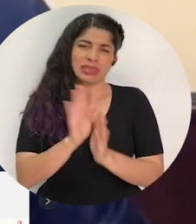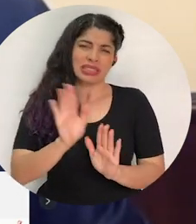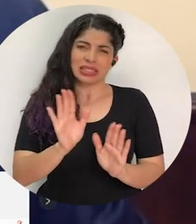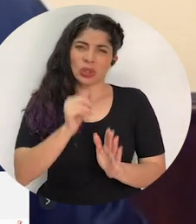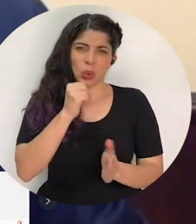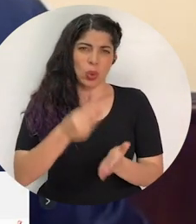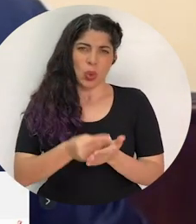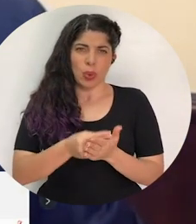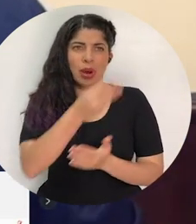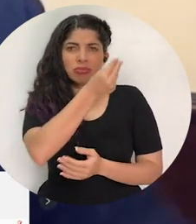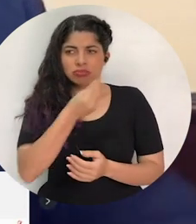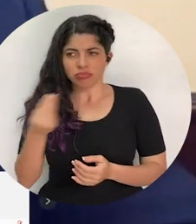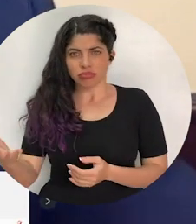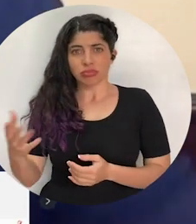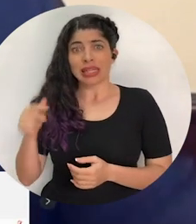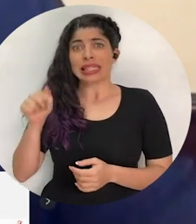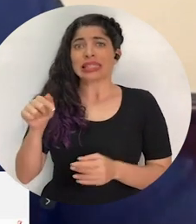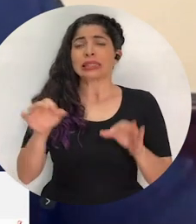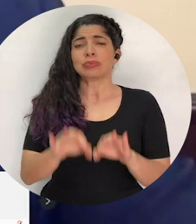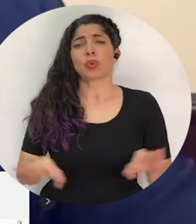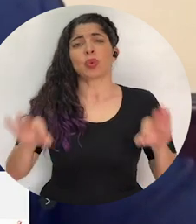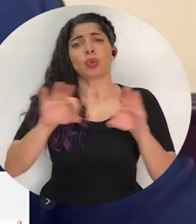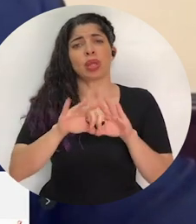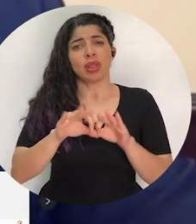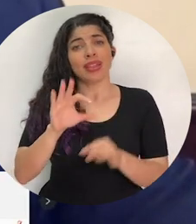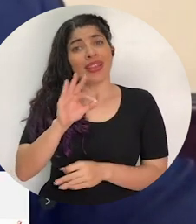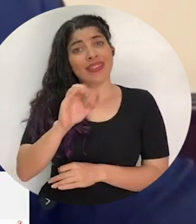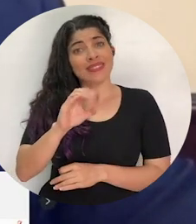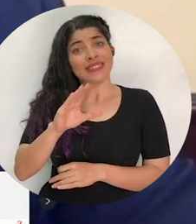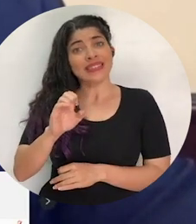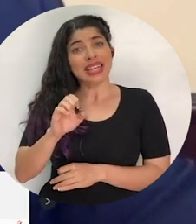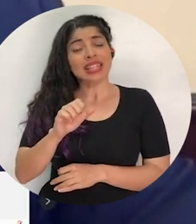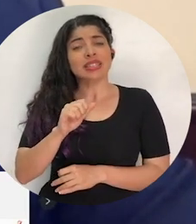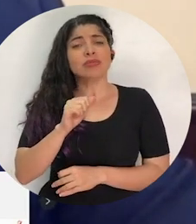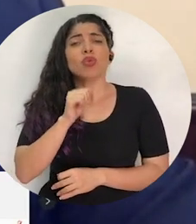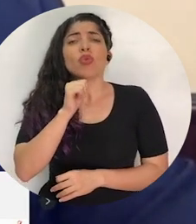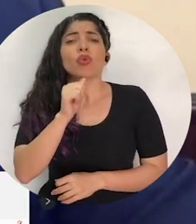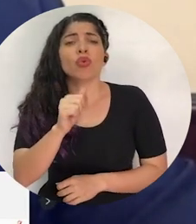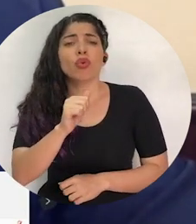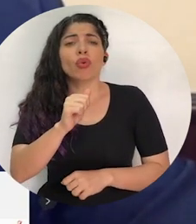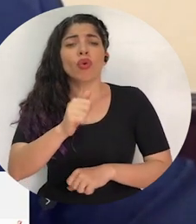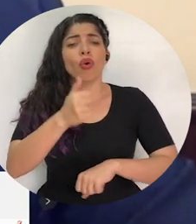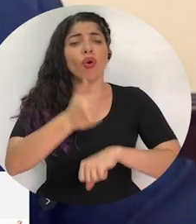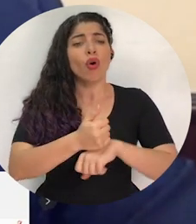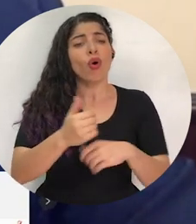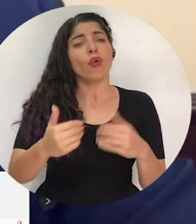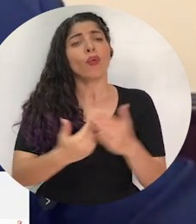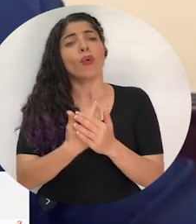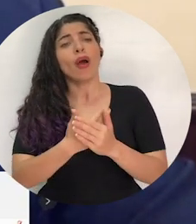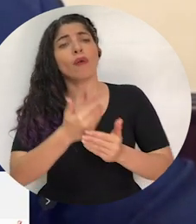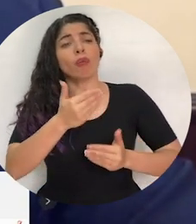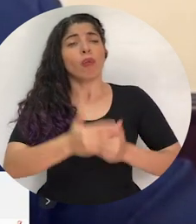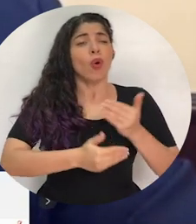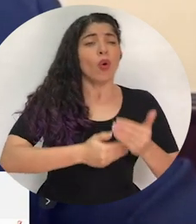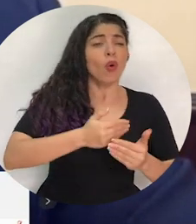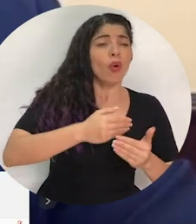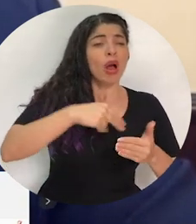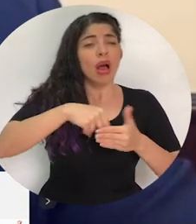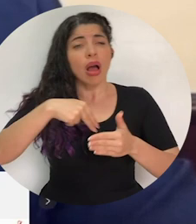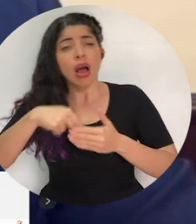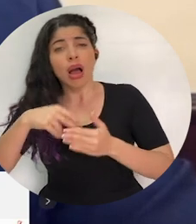resources. And this is an important point. FACE is not creating new bureaucracy or